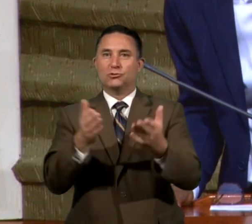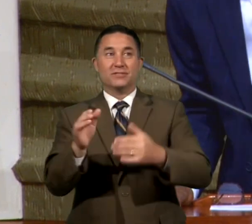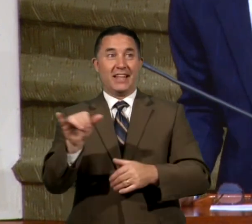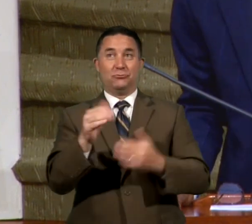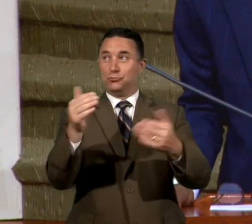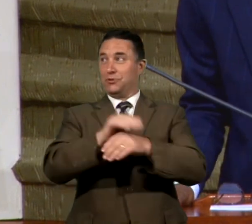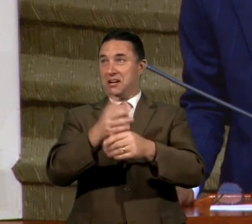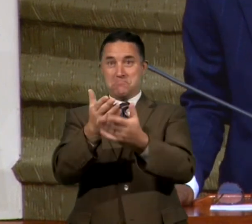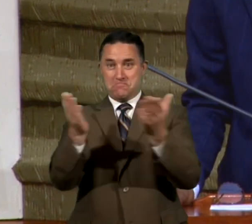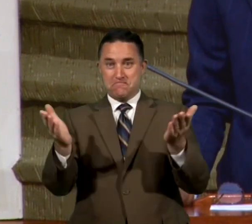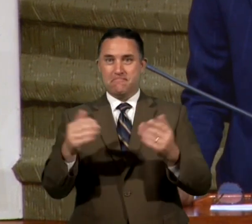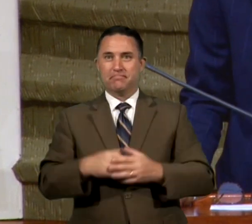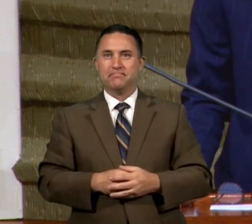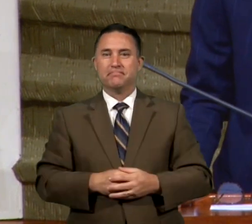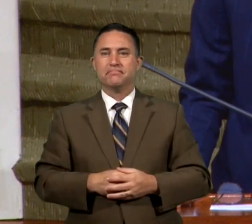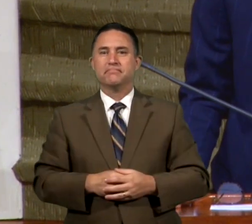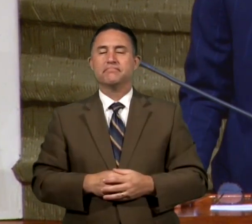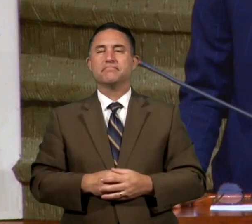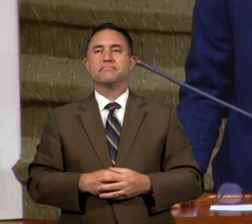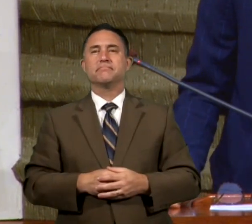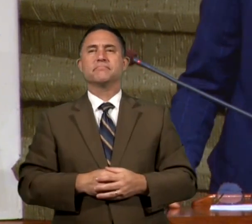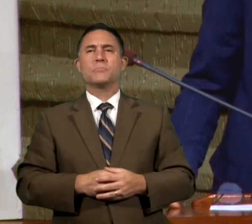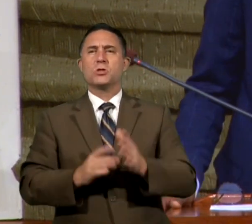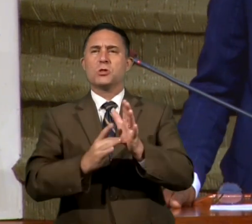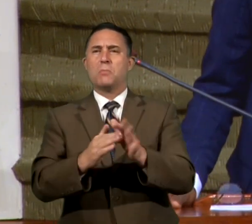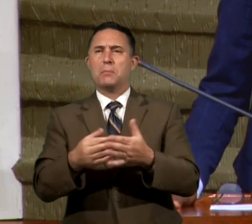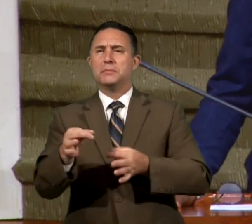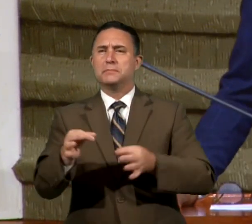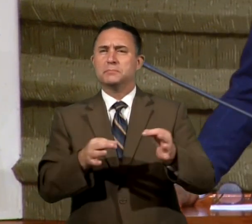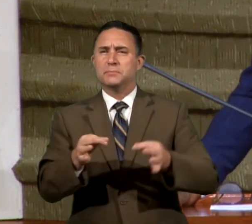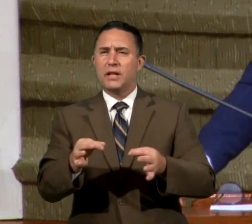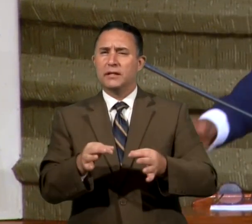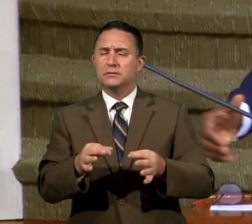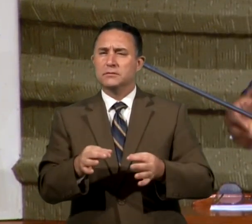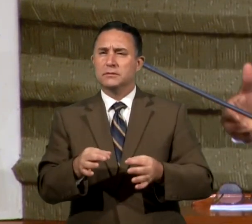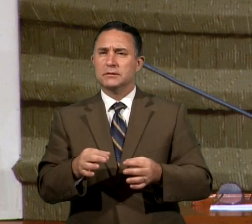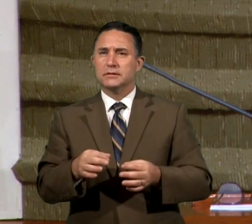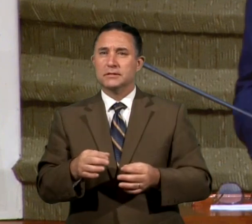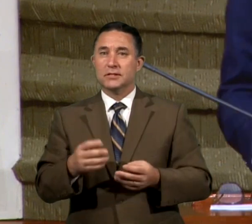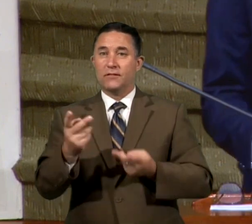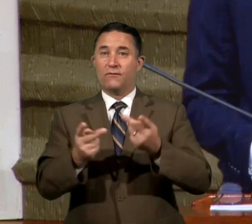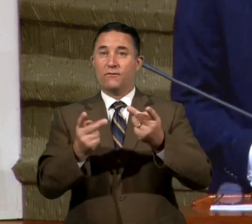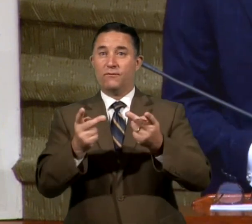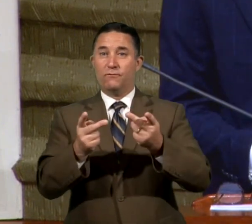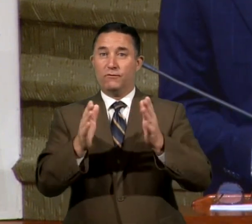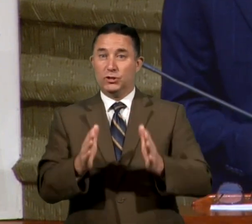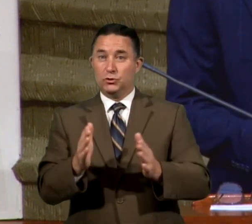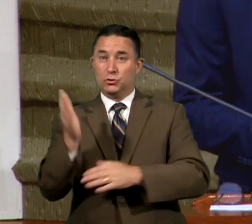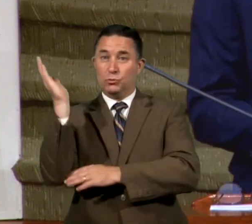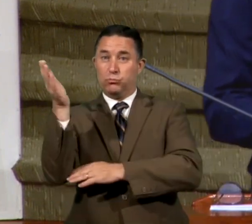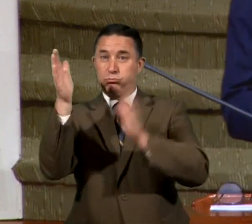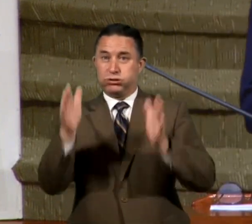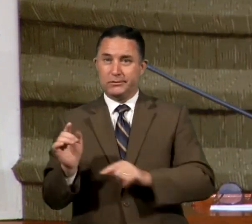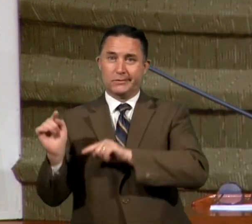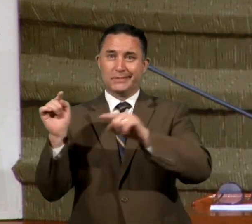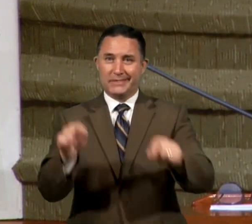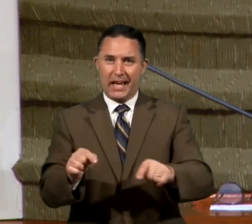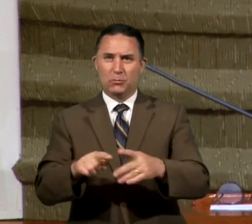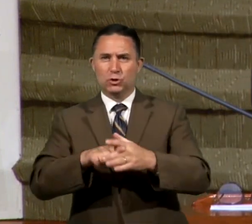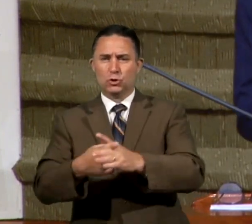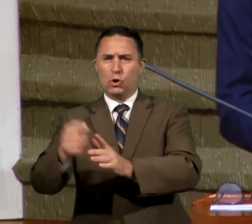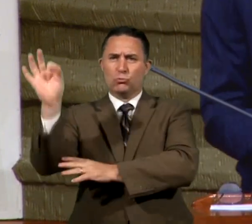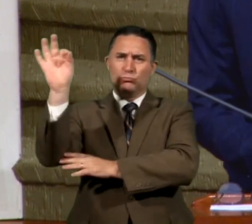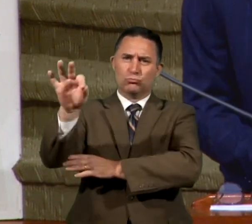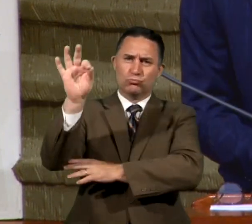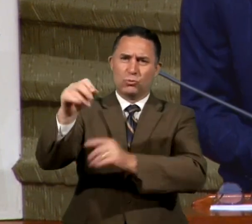what we have going on now. And the Bible says that the guest preacher came and he began to speak